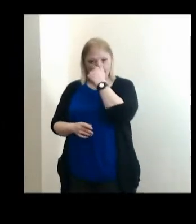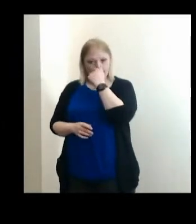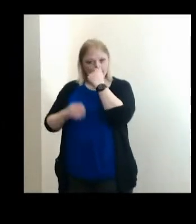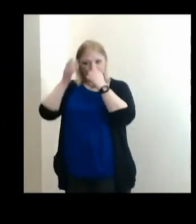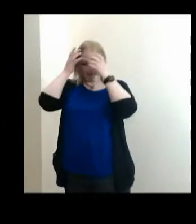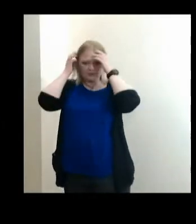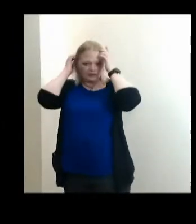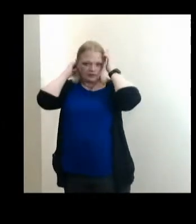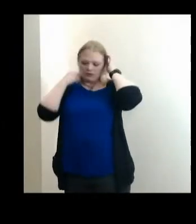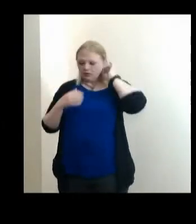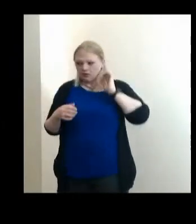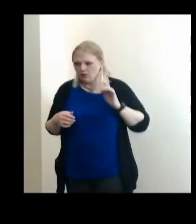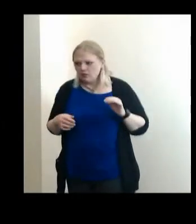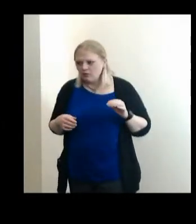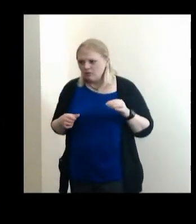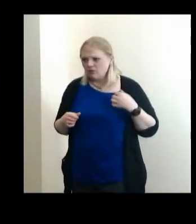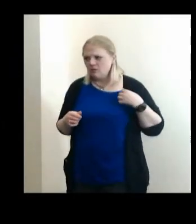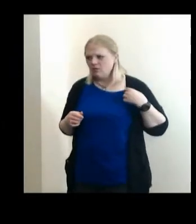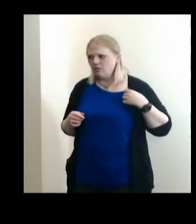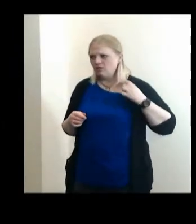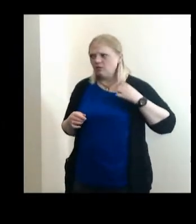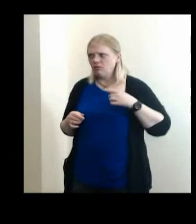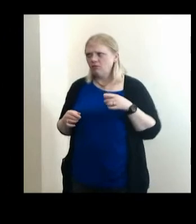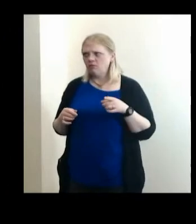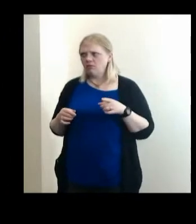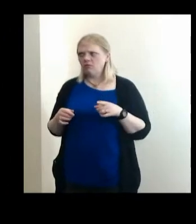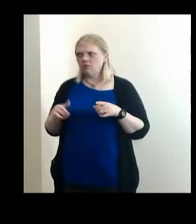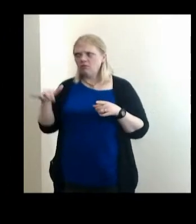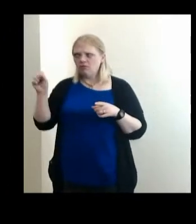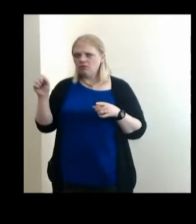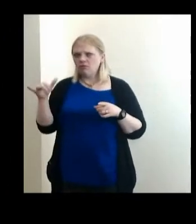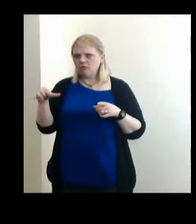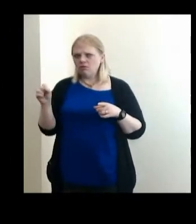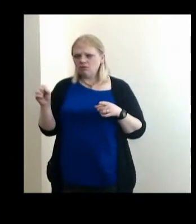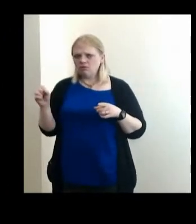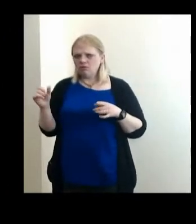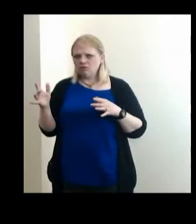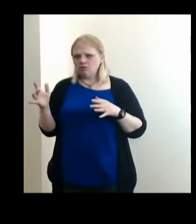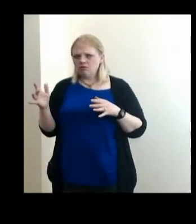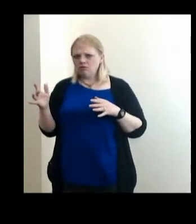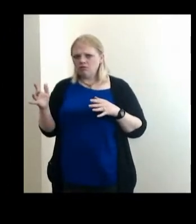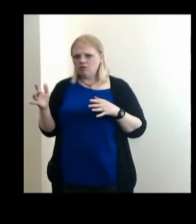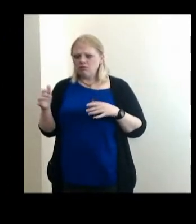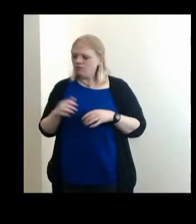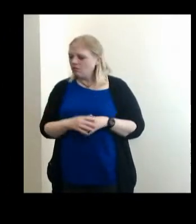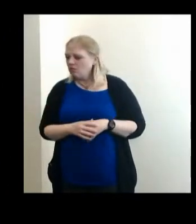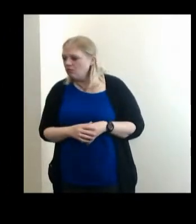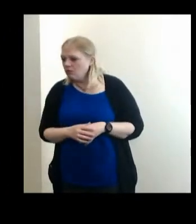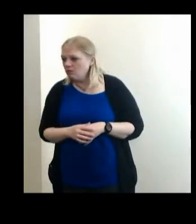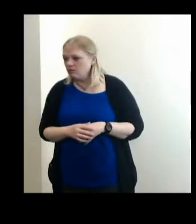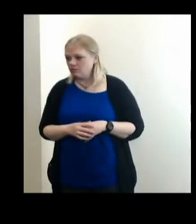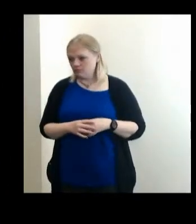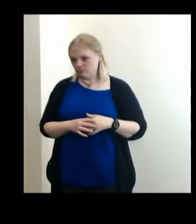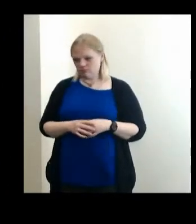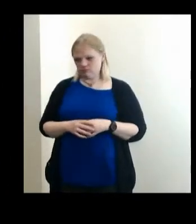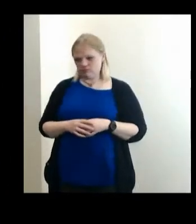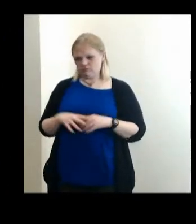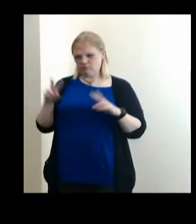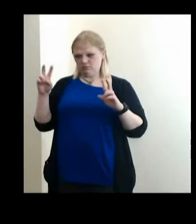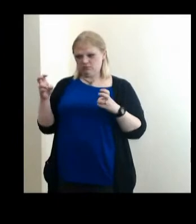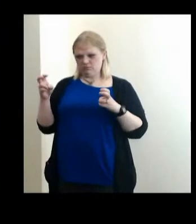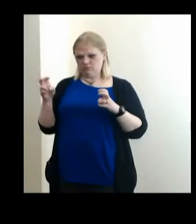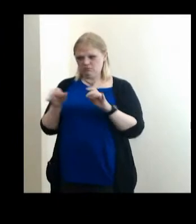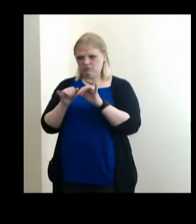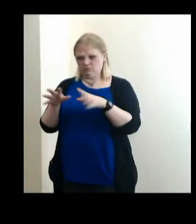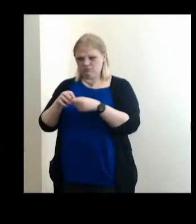Okay. Sports related with the schools? Yes. Yes. Okay, so wouldn't that be, that would come under being transmitted